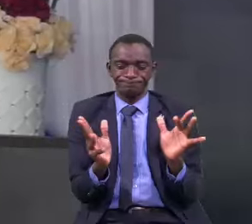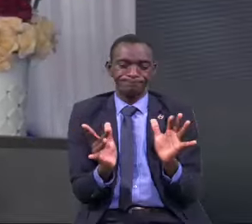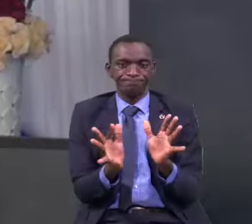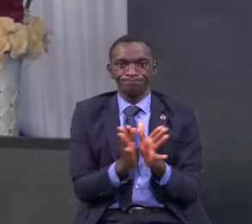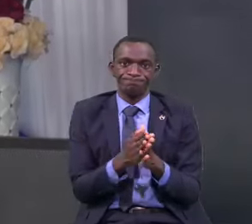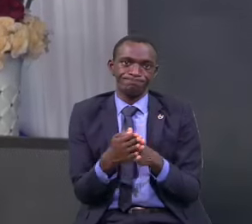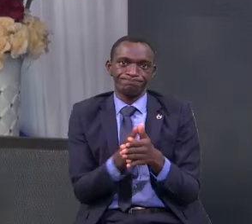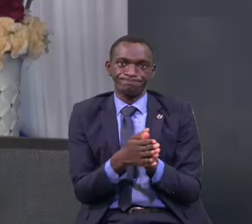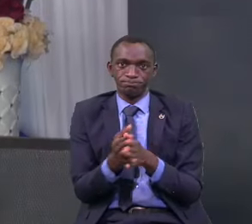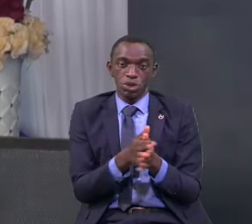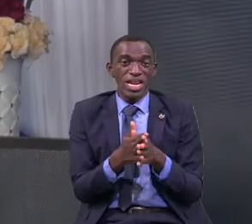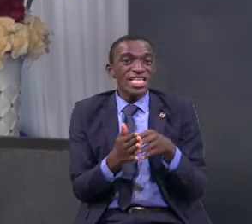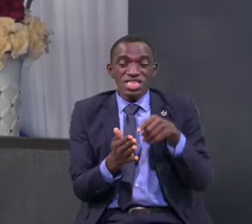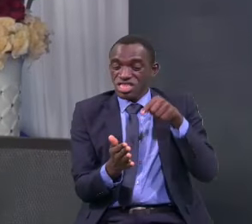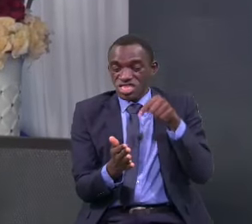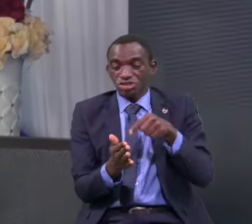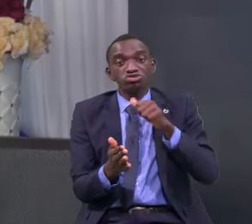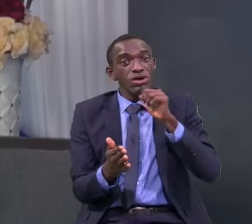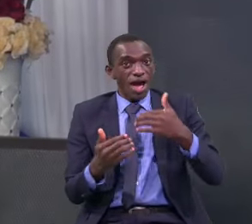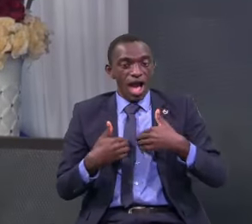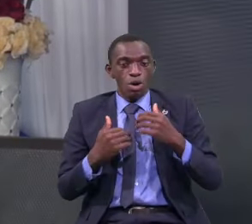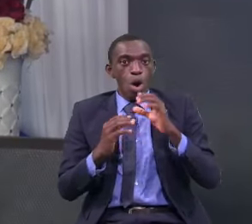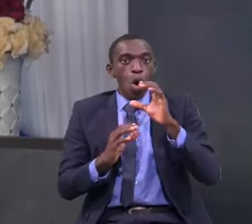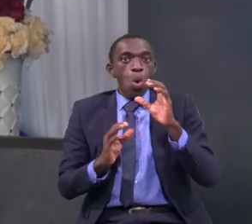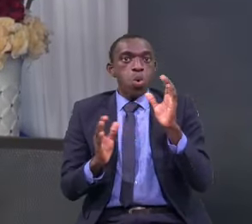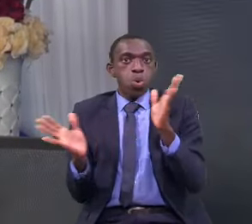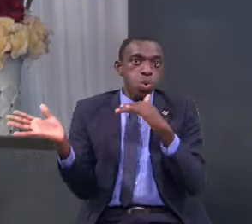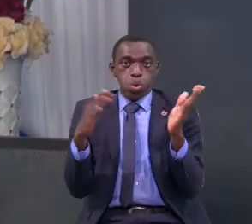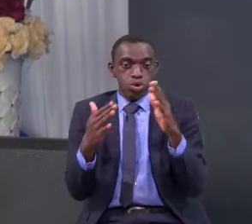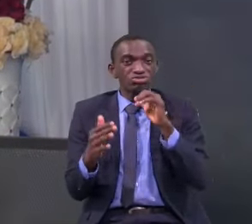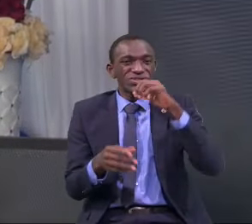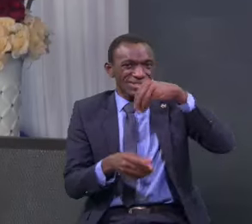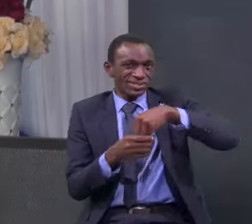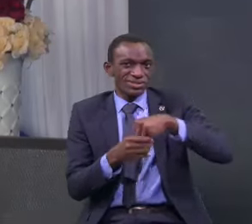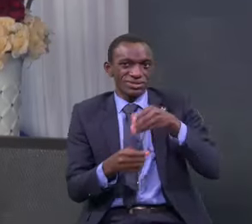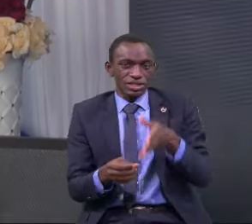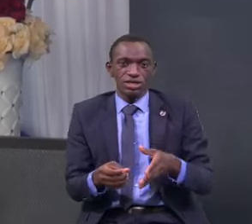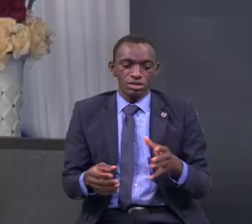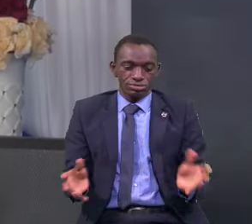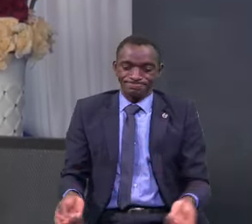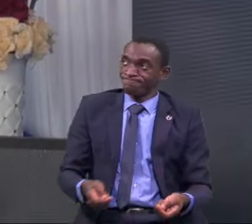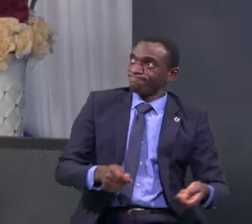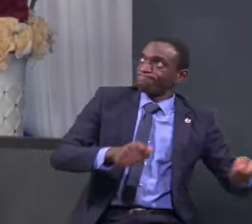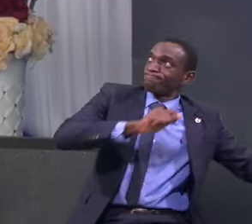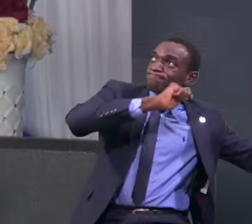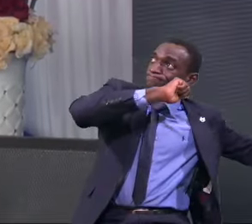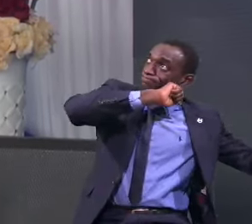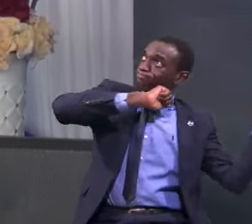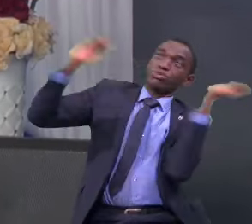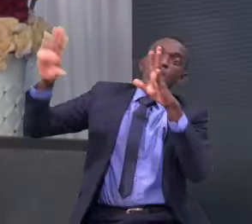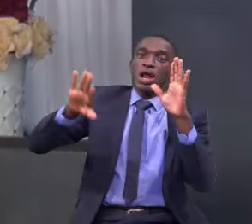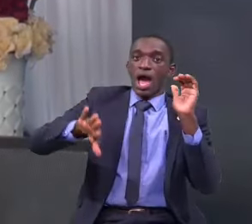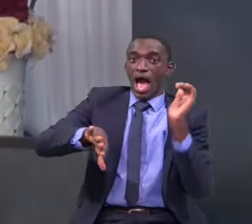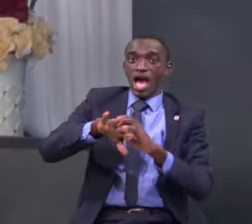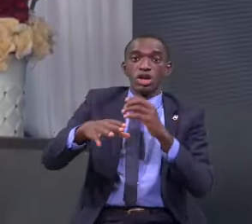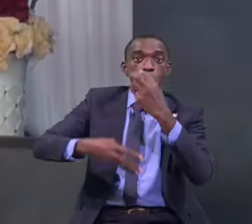round rubber anymore. Throw it against the wall.